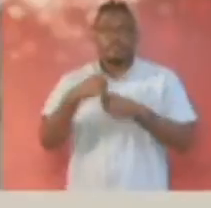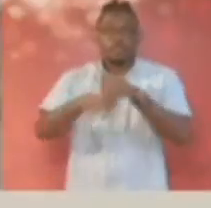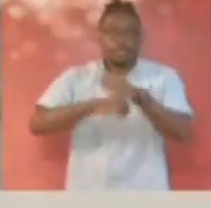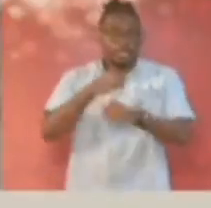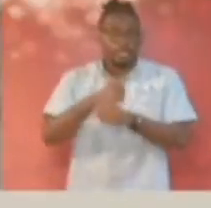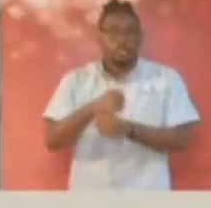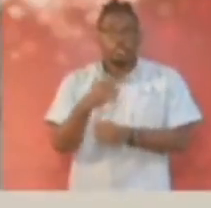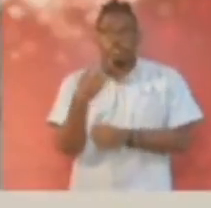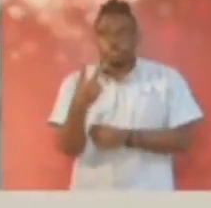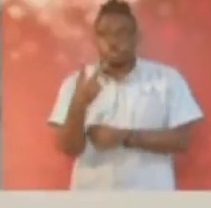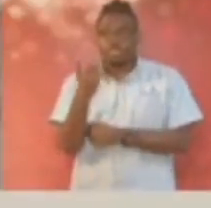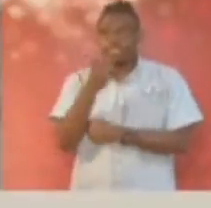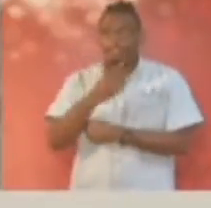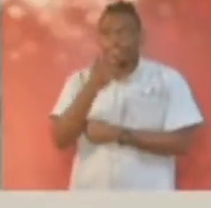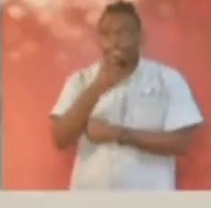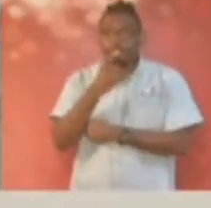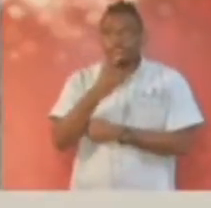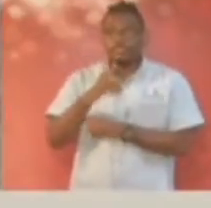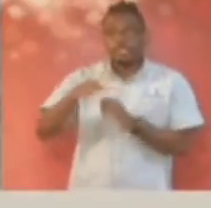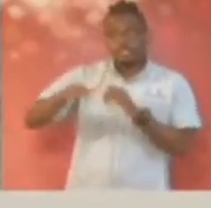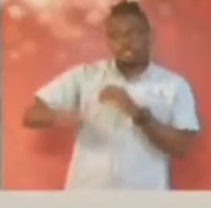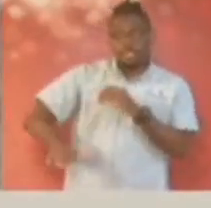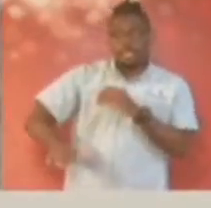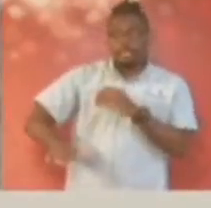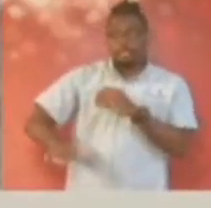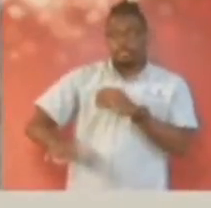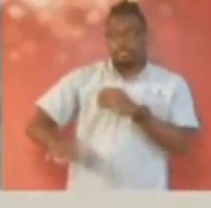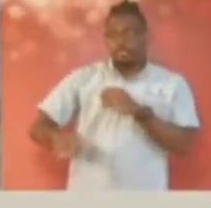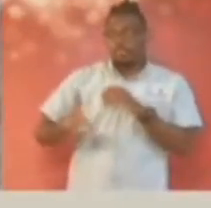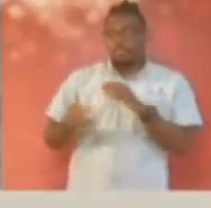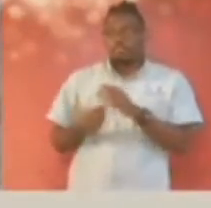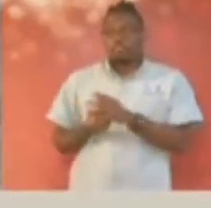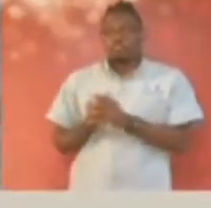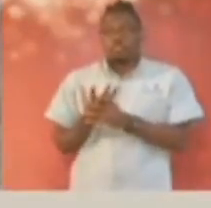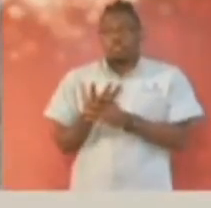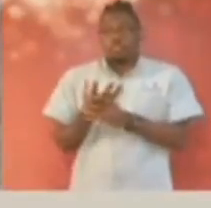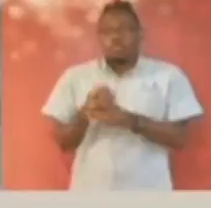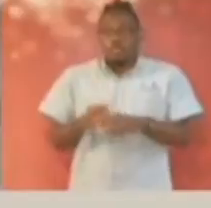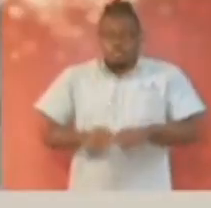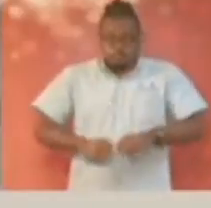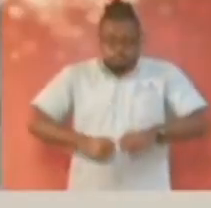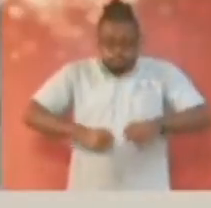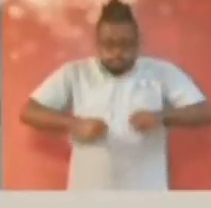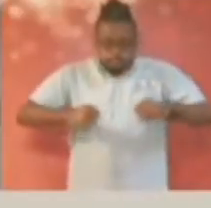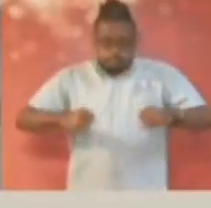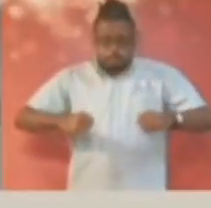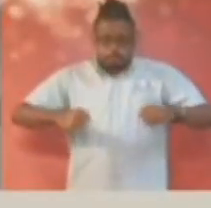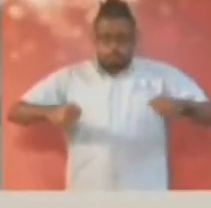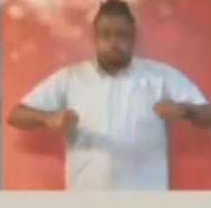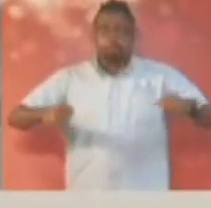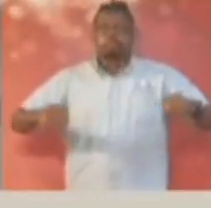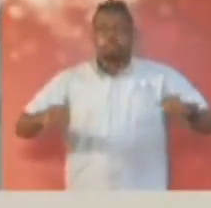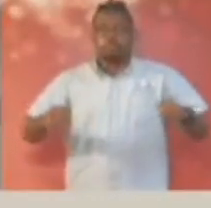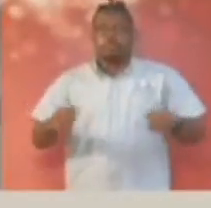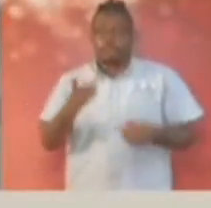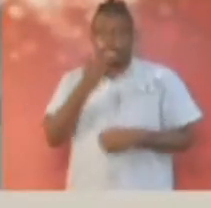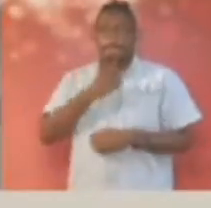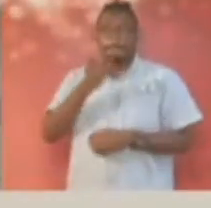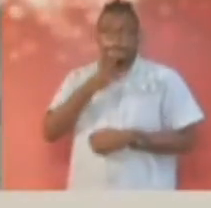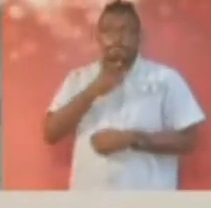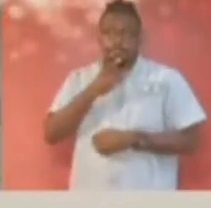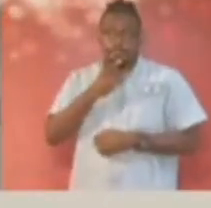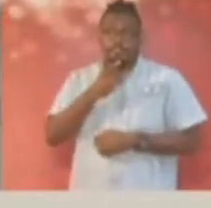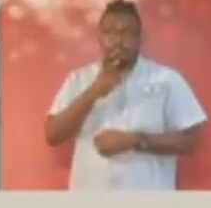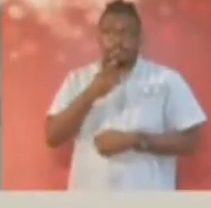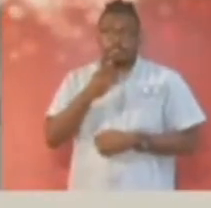of becoming overweight and obese, and earlier onset of diabetes, type 2 diabetes, will occur